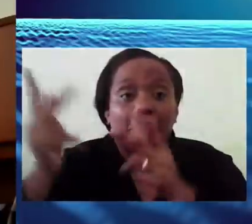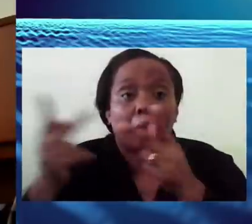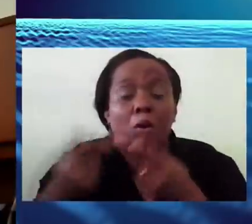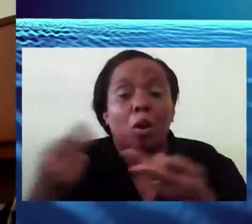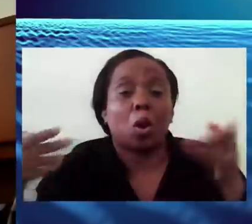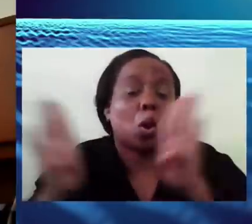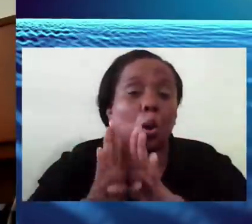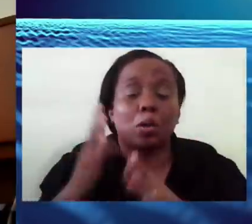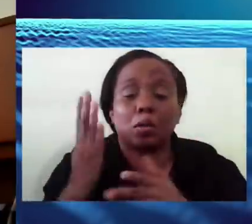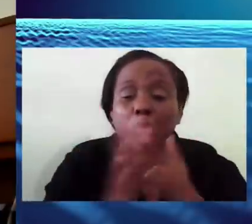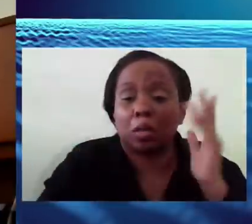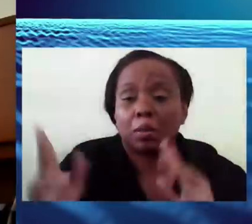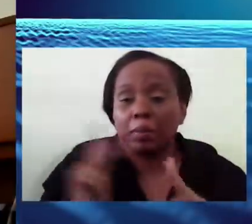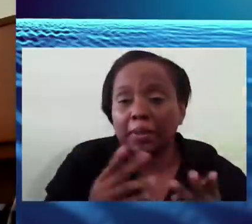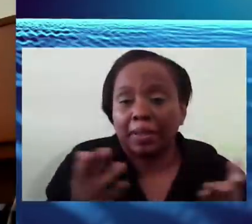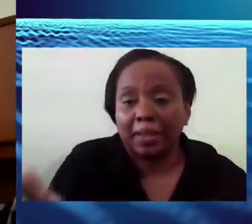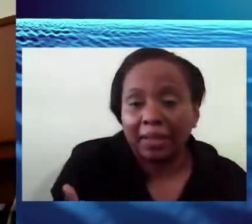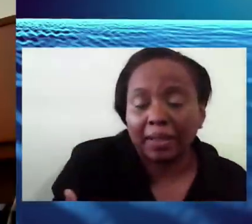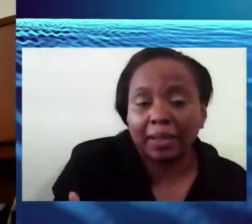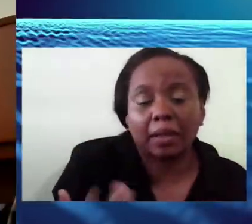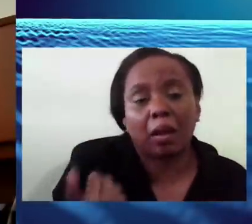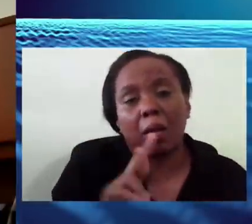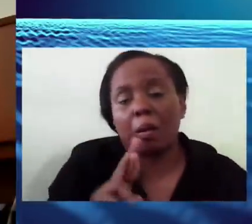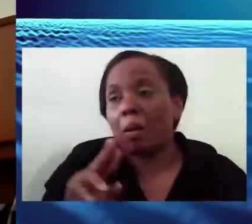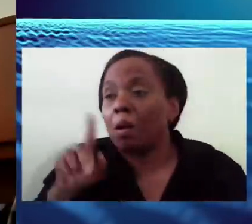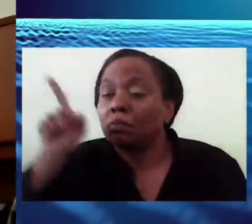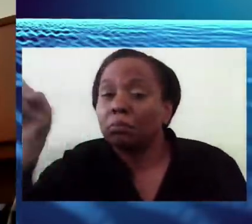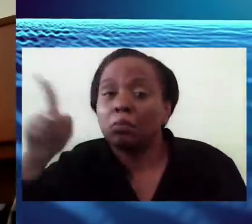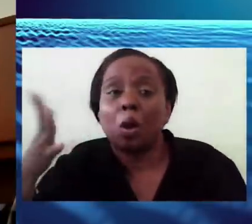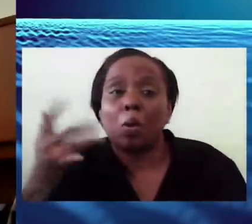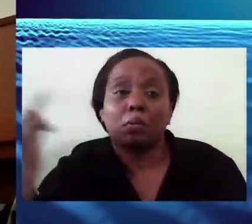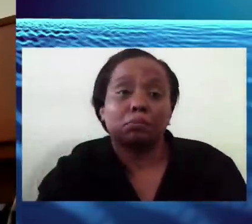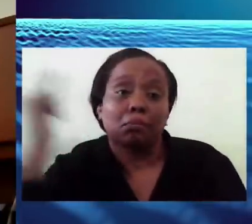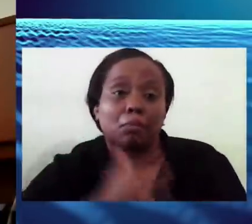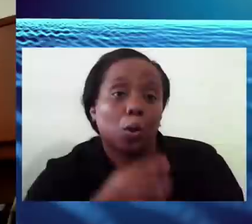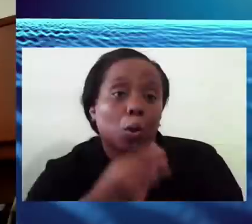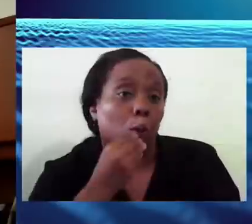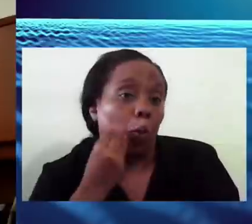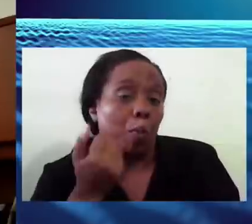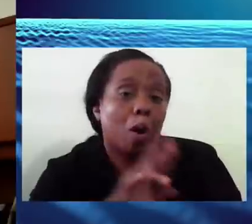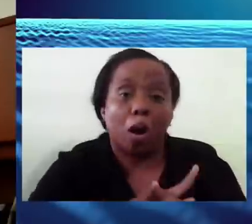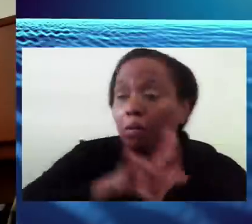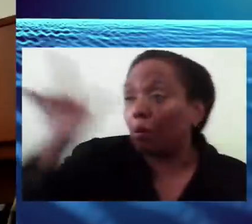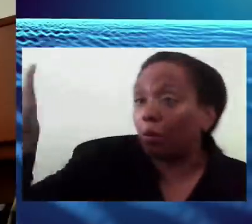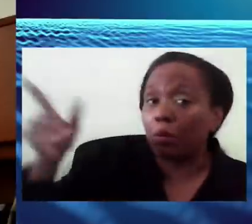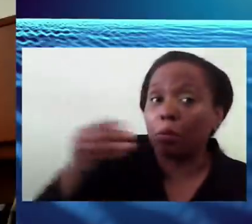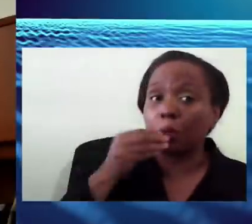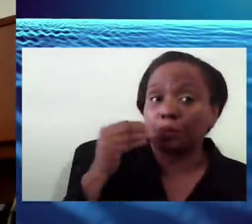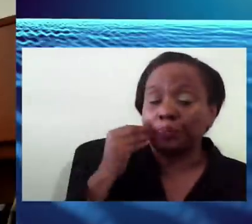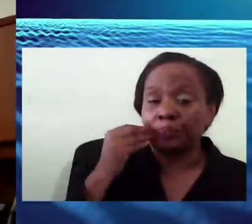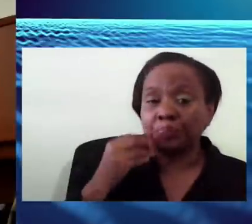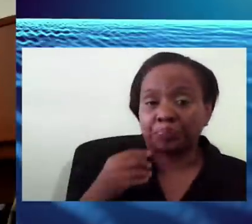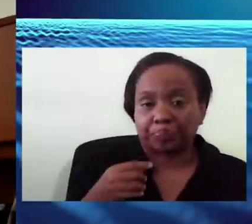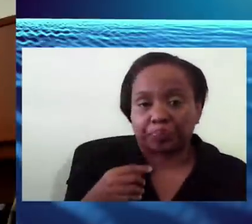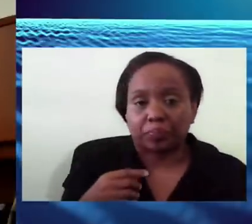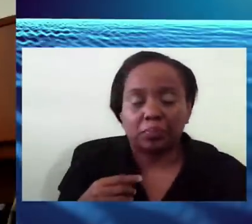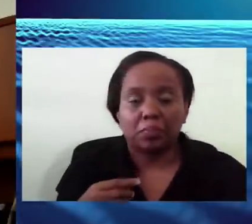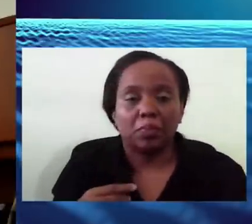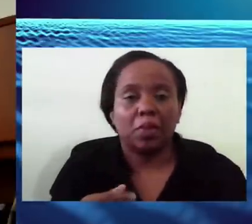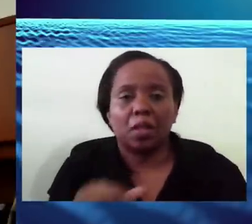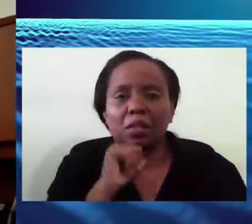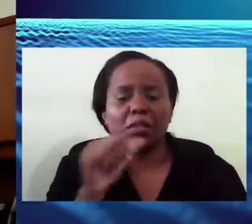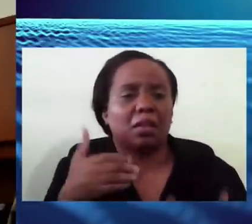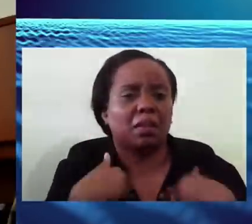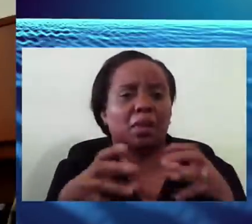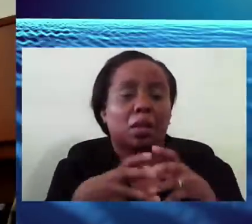here or who are abroad who have wanted to come home or to go back home. The numbers here are quite small, as you know, because we don't have that